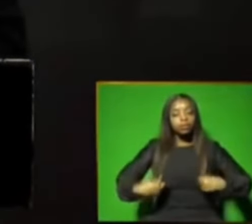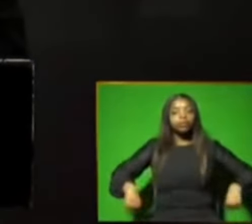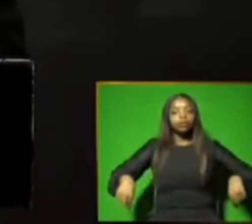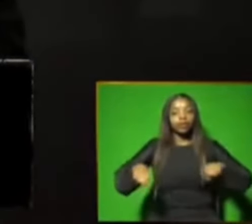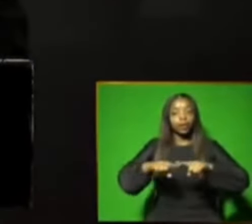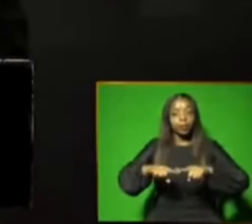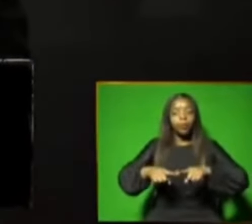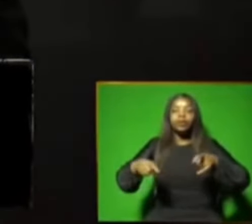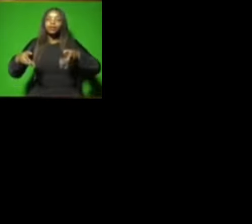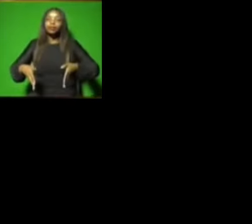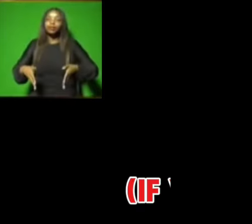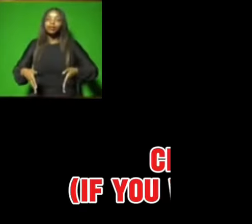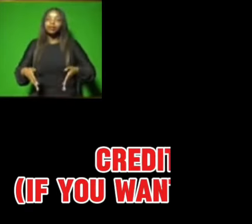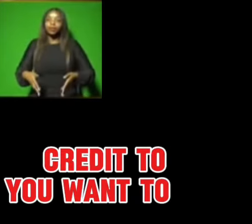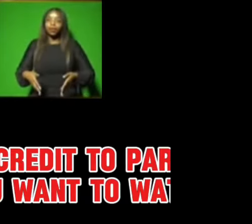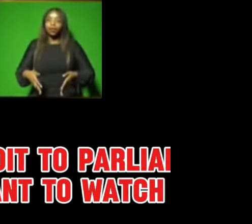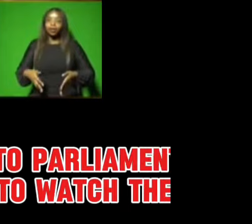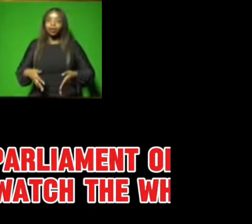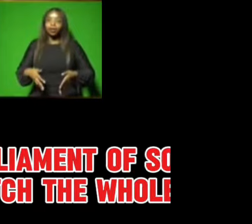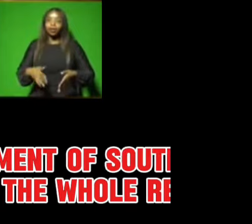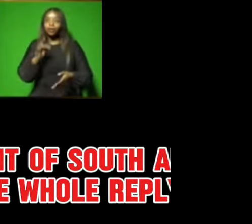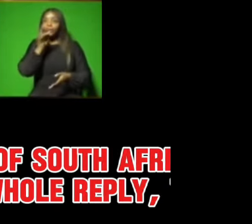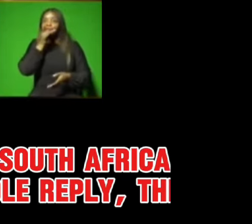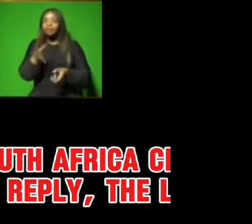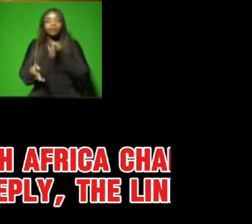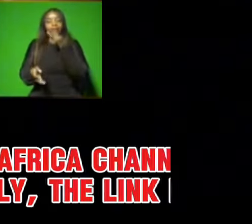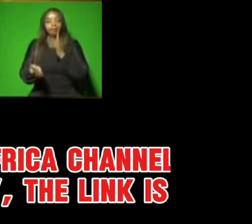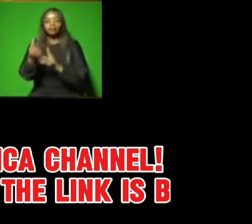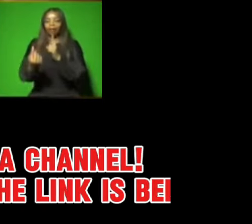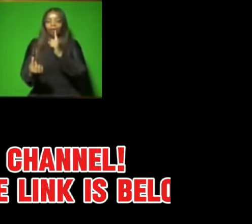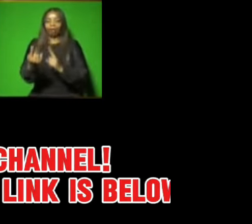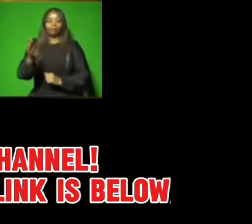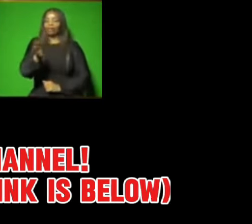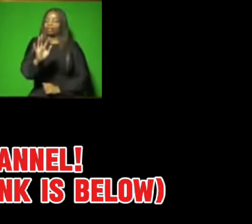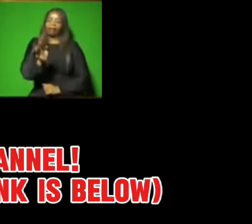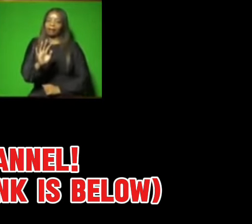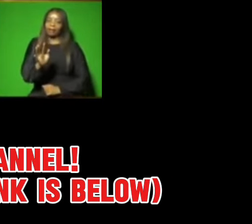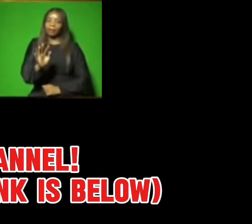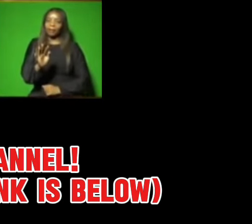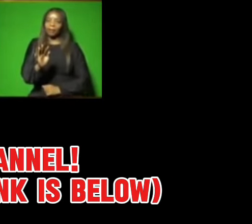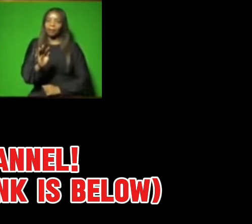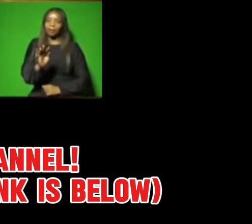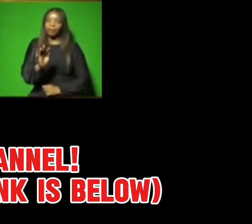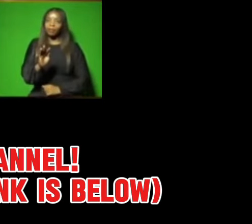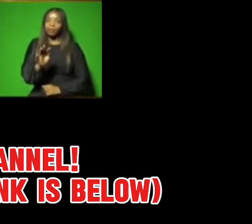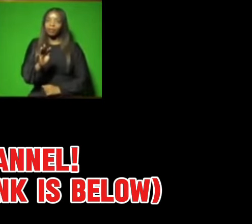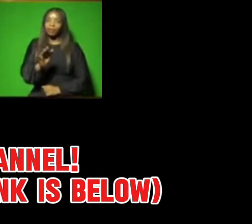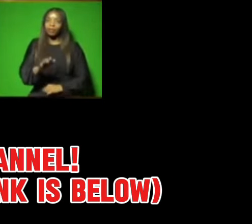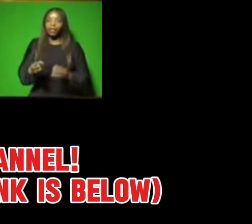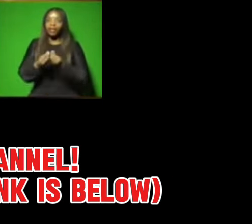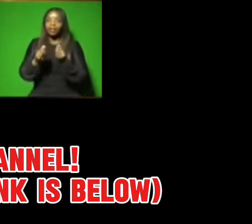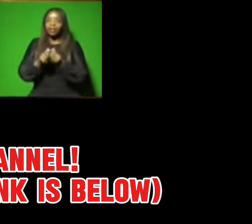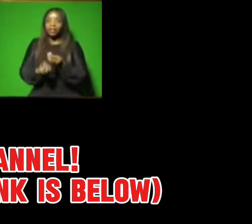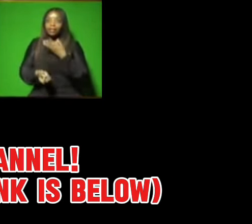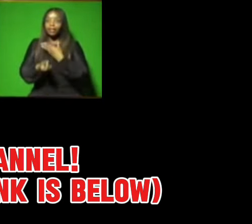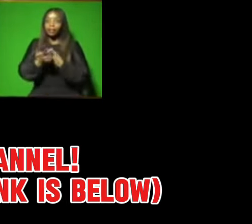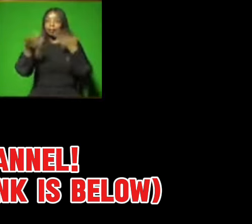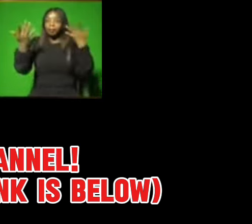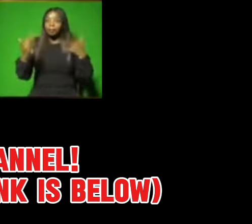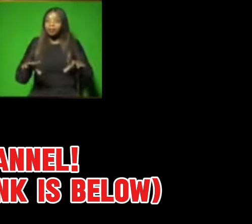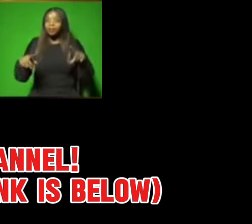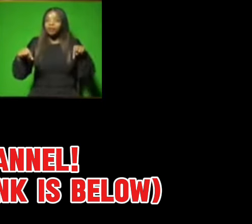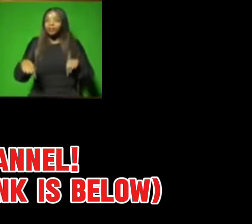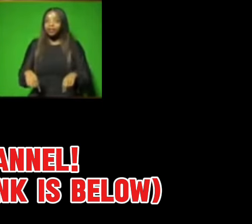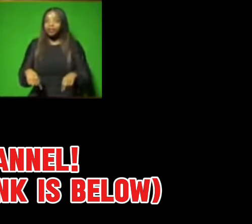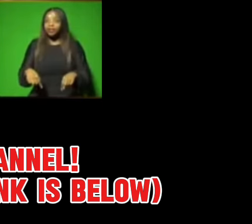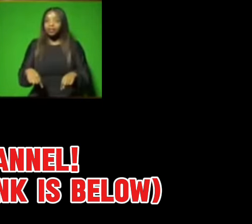ndi zwine zwa ḓo isa lushaka lwashu phanda hesi zwe wa zwi amba hafha ndo wana